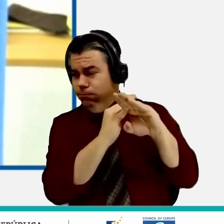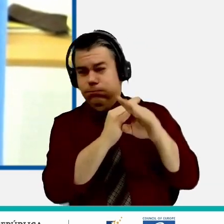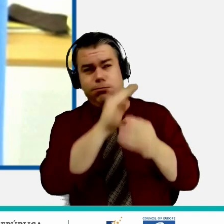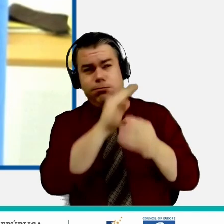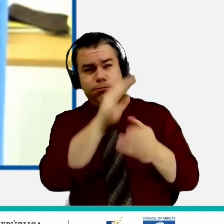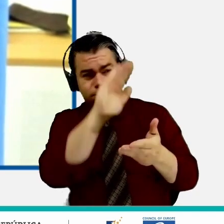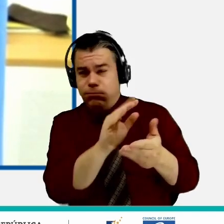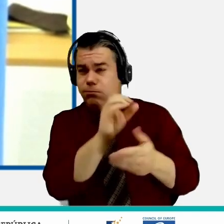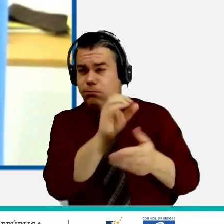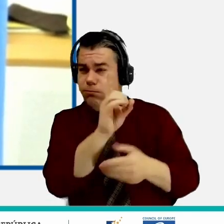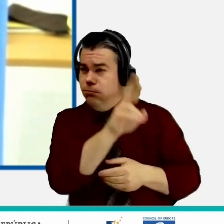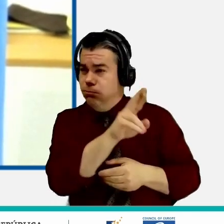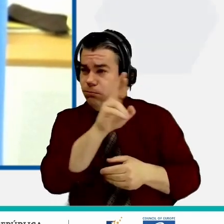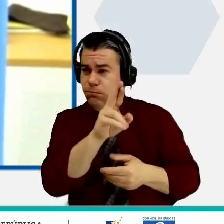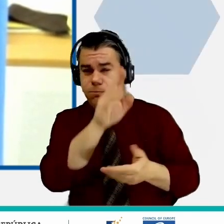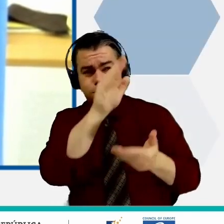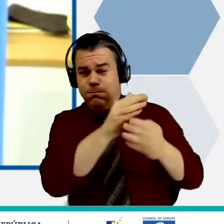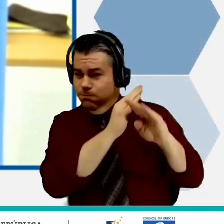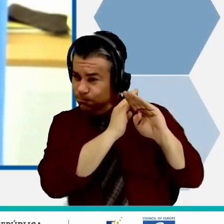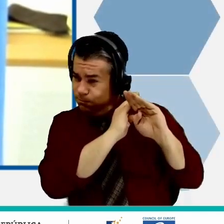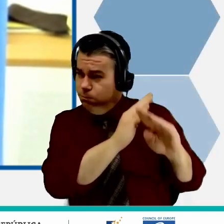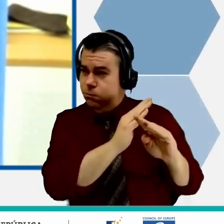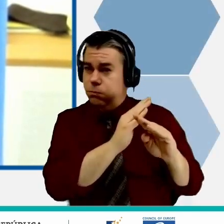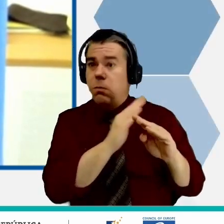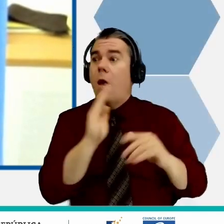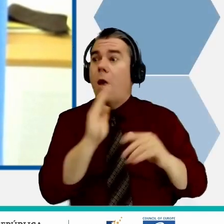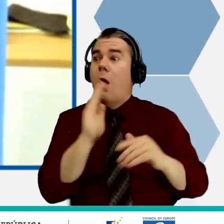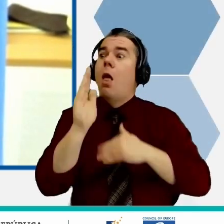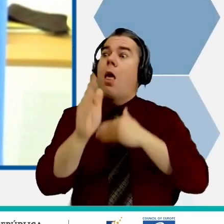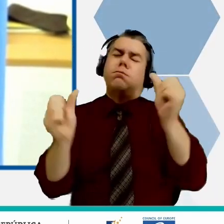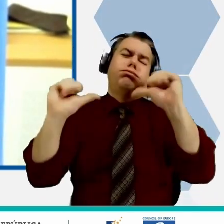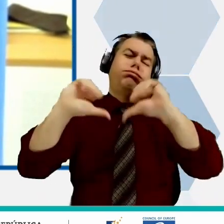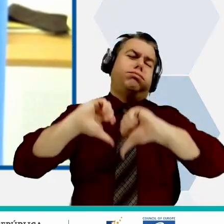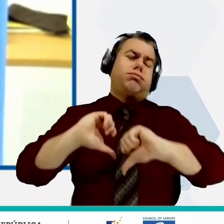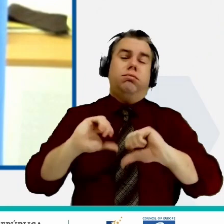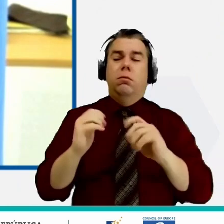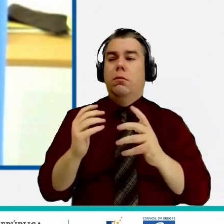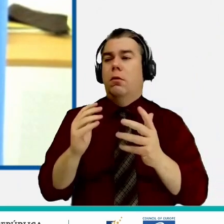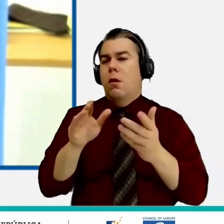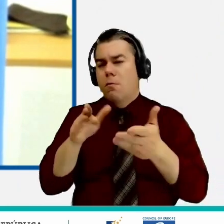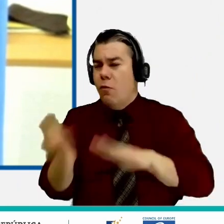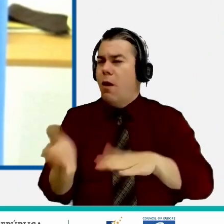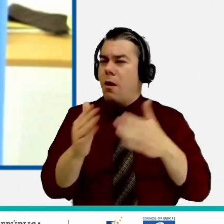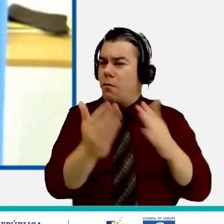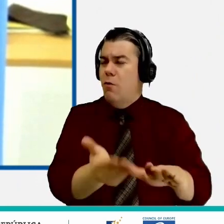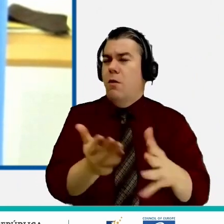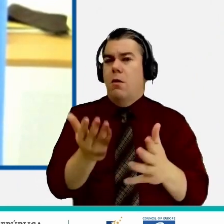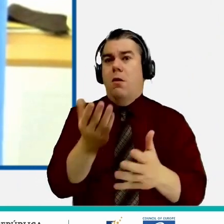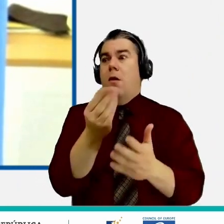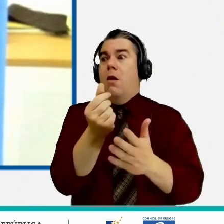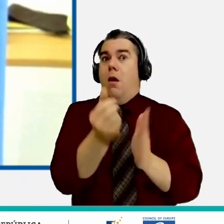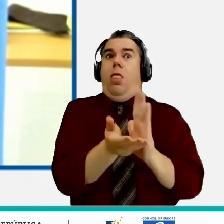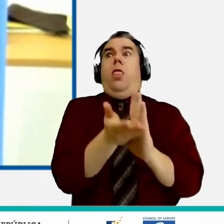so that much bigger risks, much bigger human loss, and much bigger expenses can be